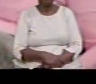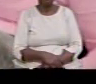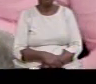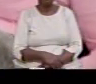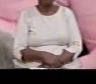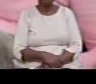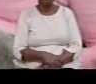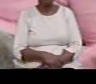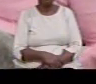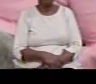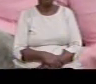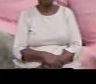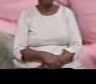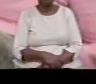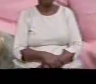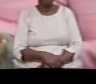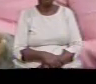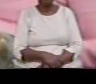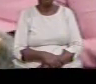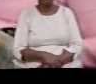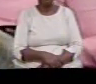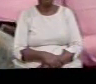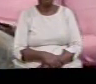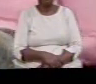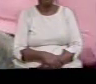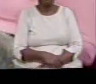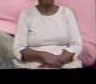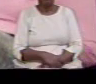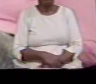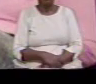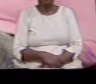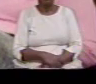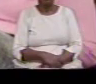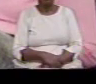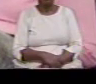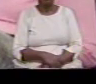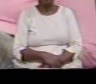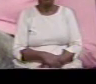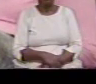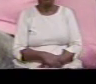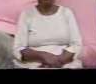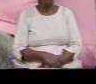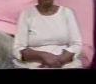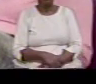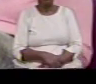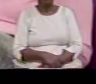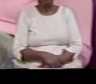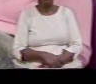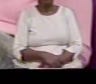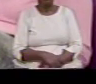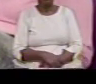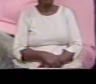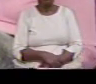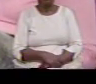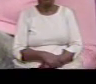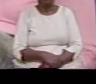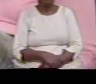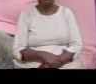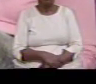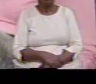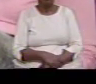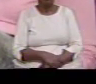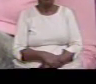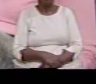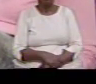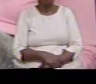no white hairs therein, and if it be not lower than the skin, but be somewhat dark, then the priest shall shut him up 7 days. And if it spreadeth much